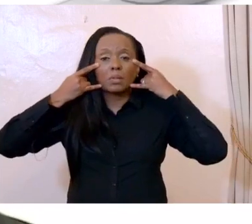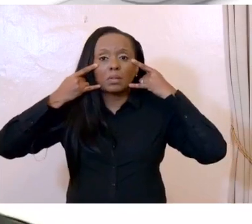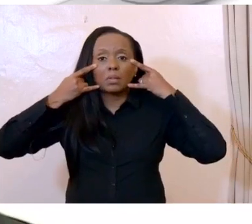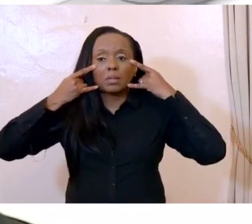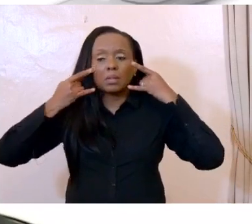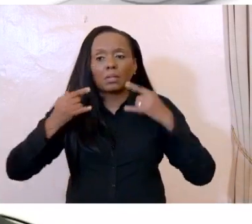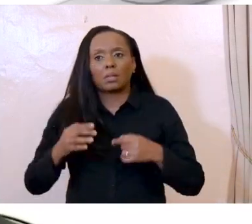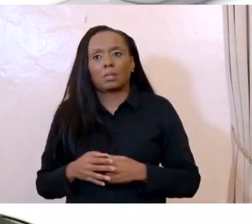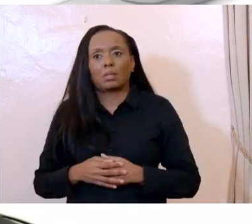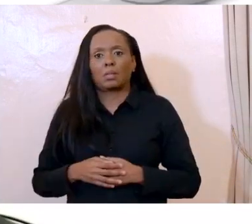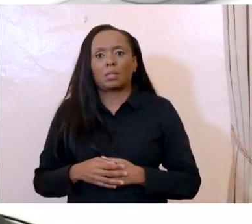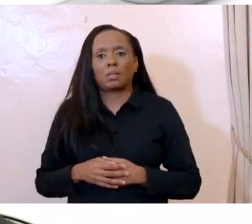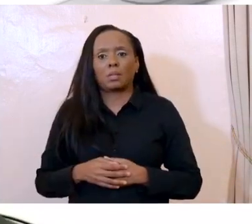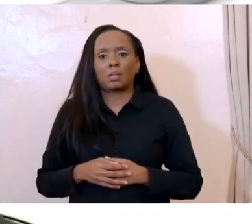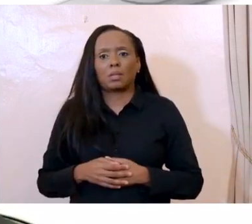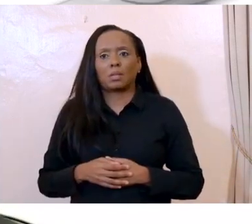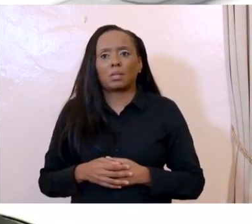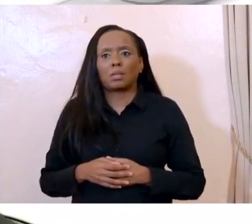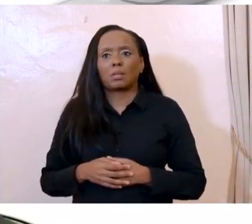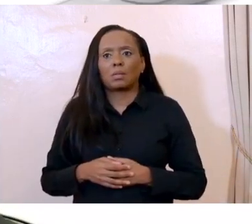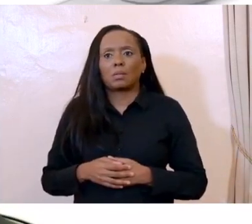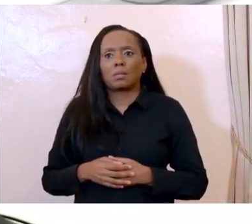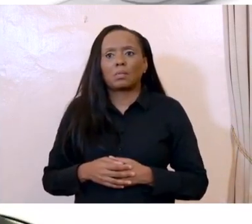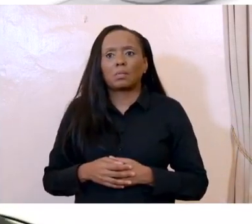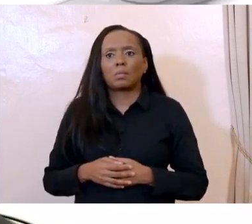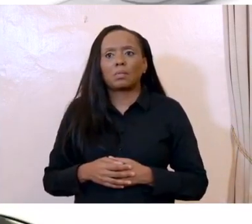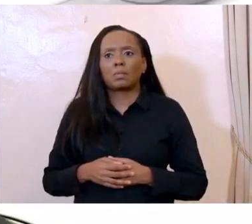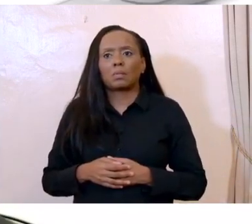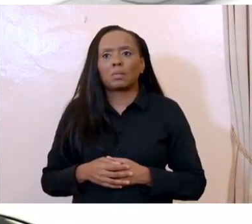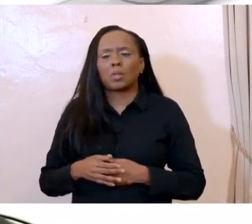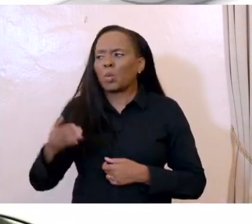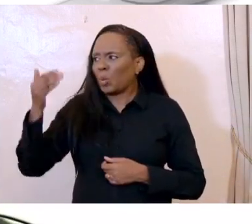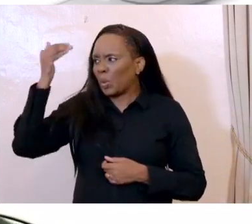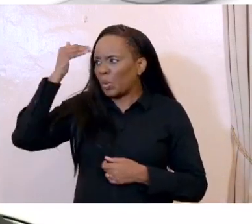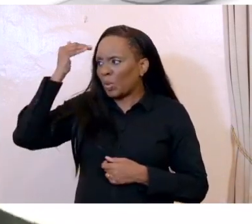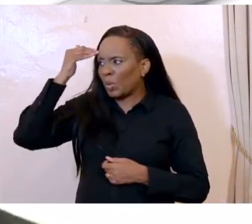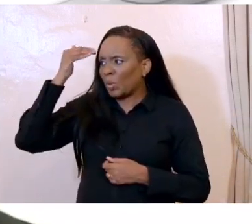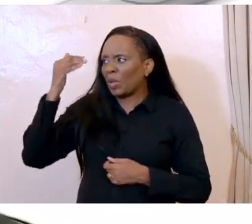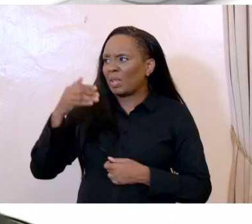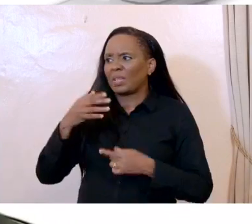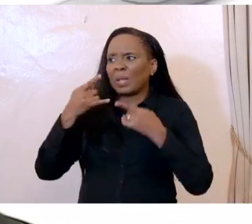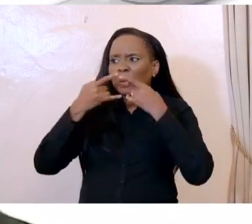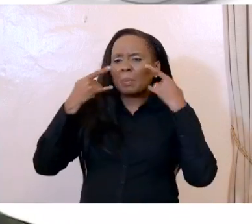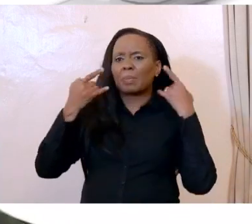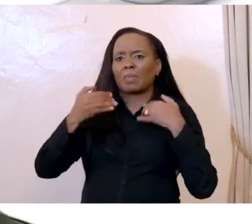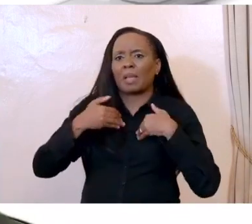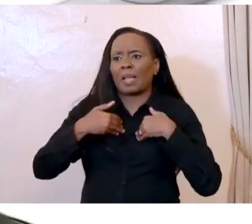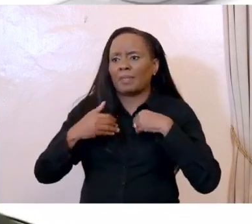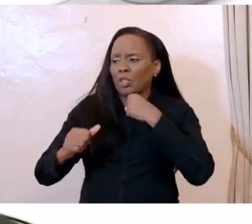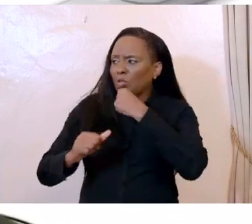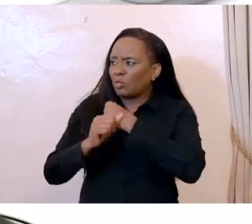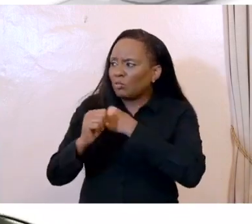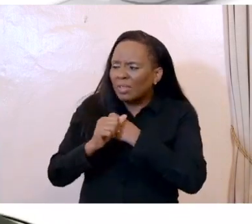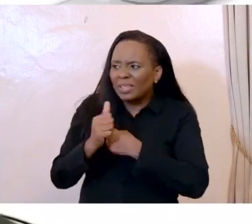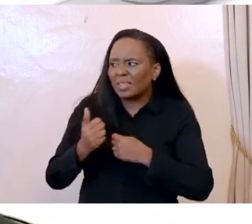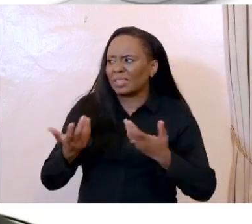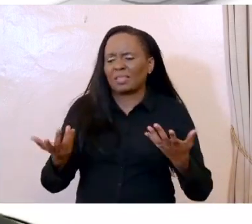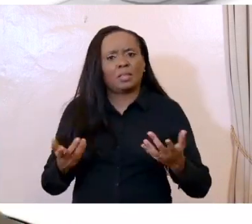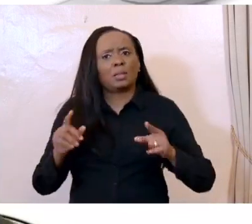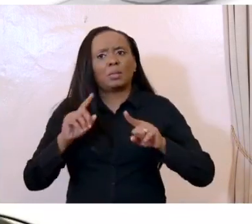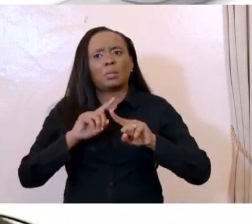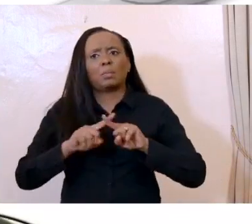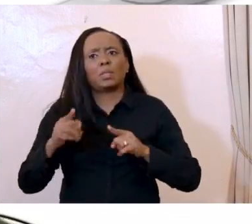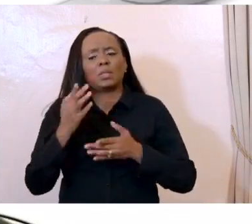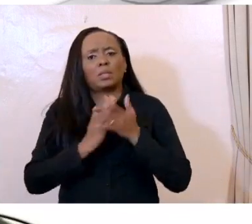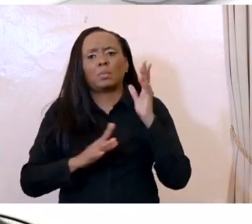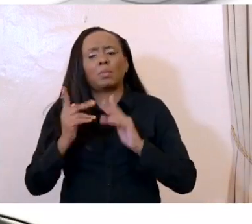certain risks, it has an inherent factor in that is what a person can afford. They would rather wash a